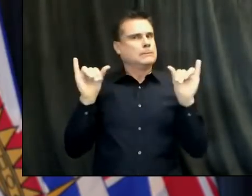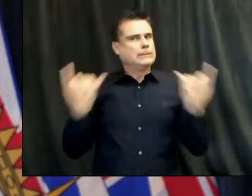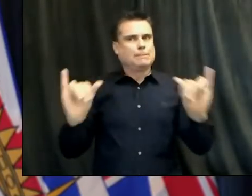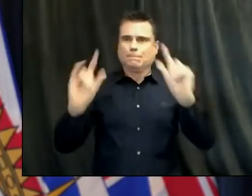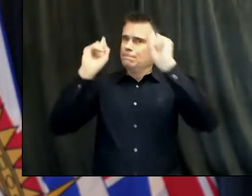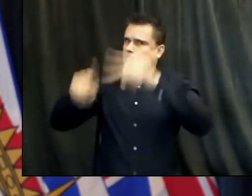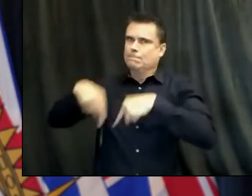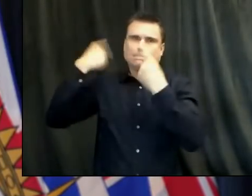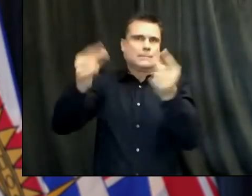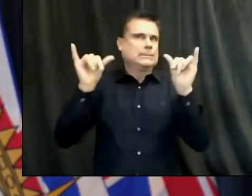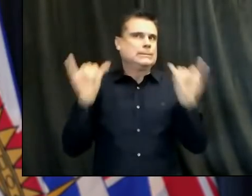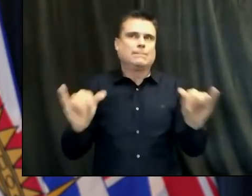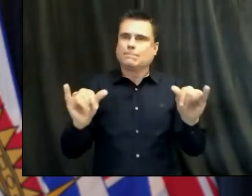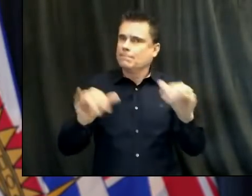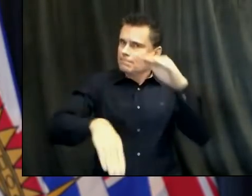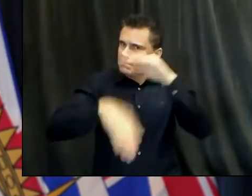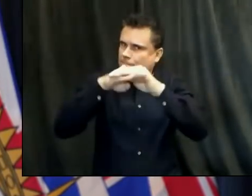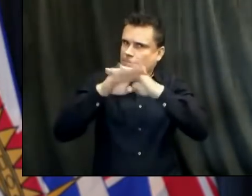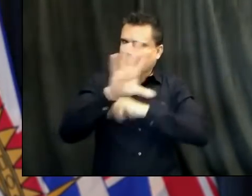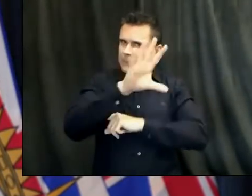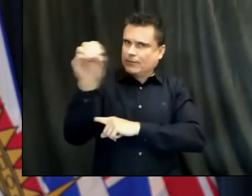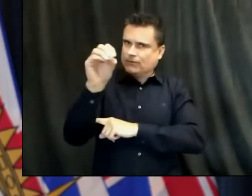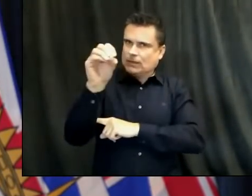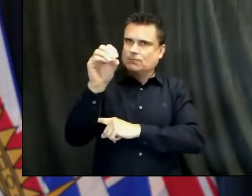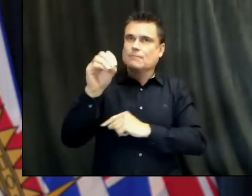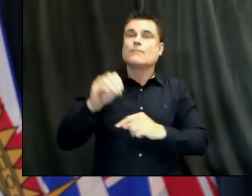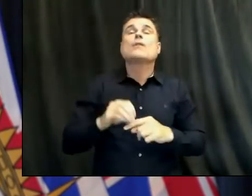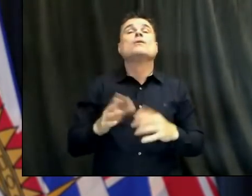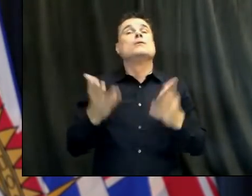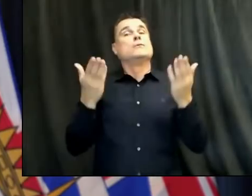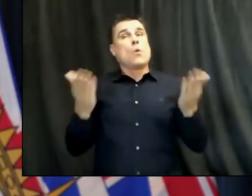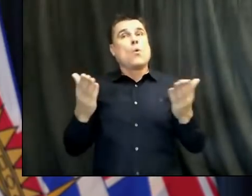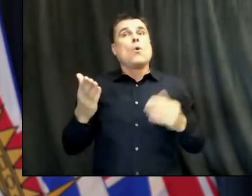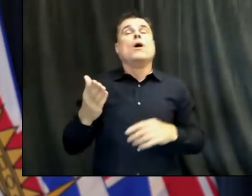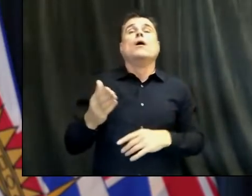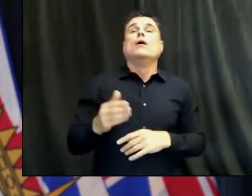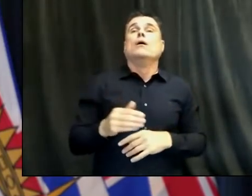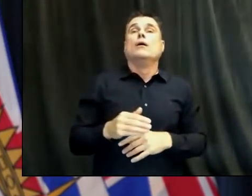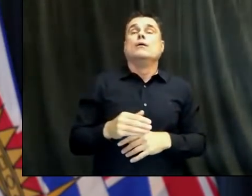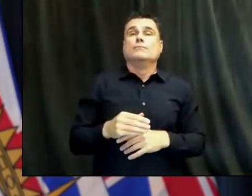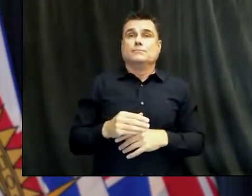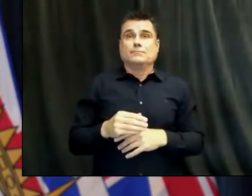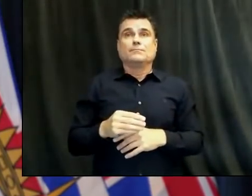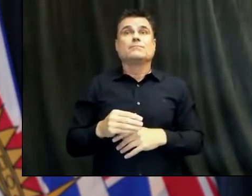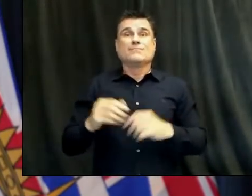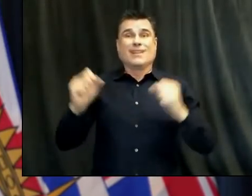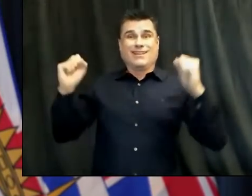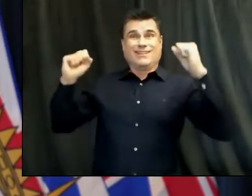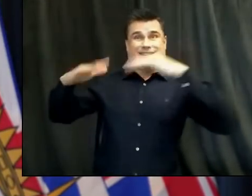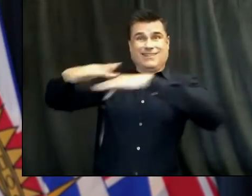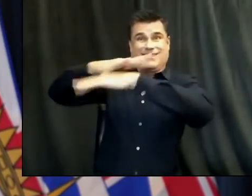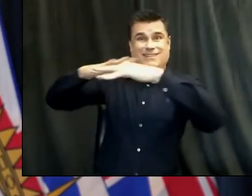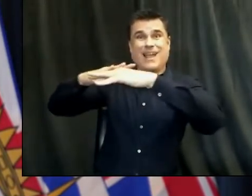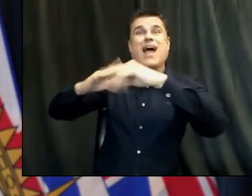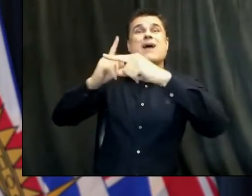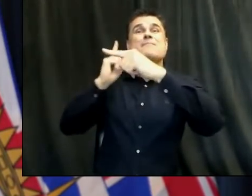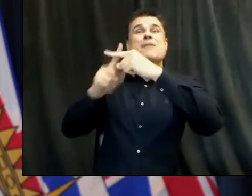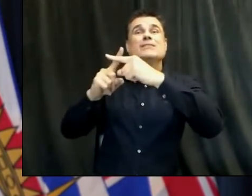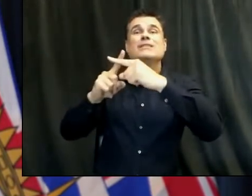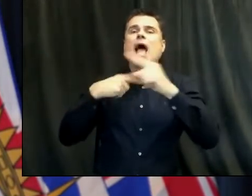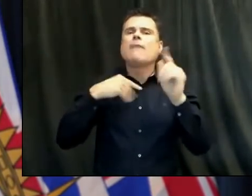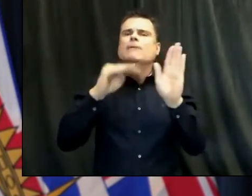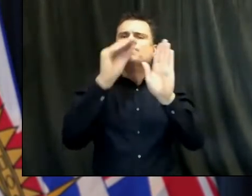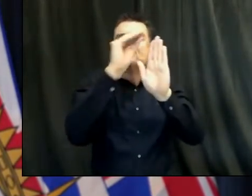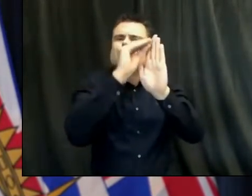the understanding that COVID safety plans would be in place, included in any event that was